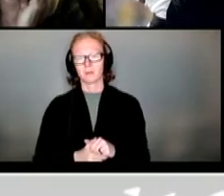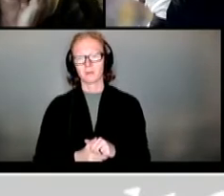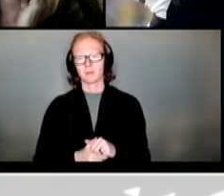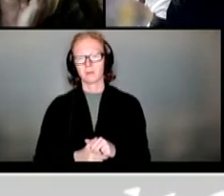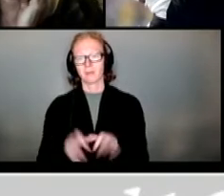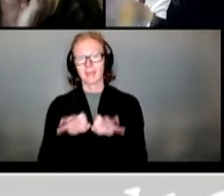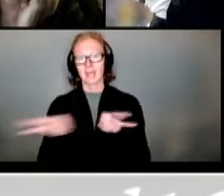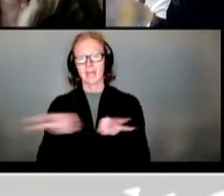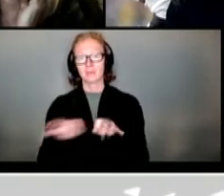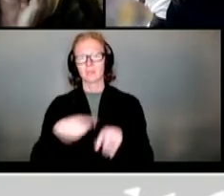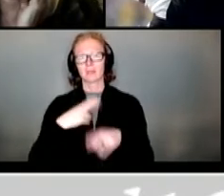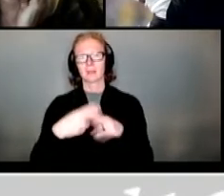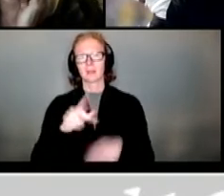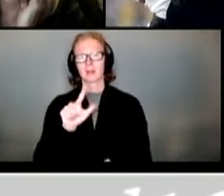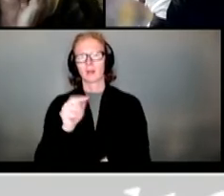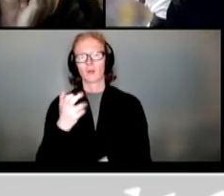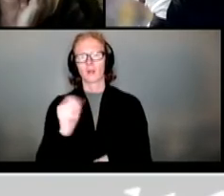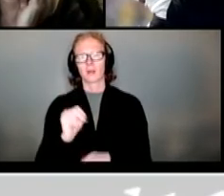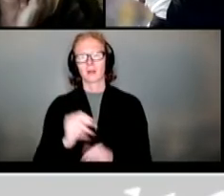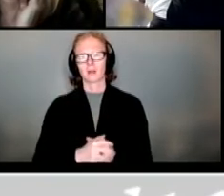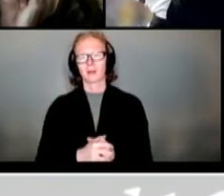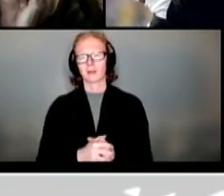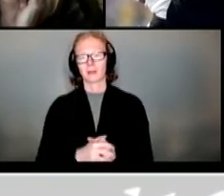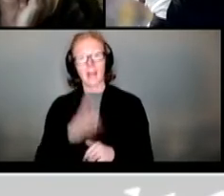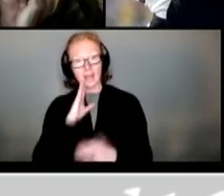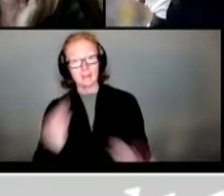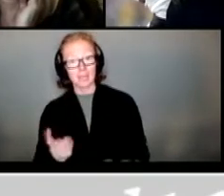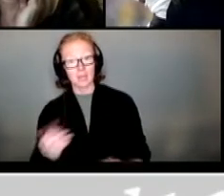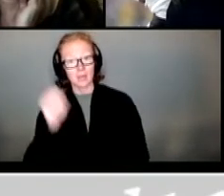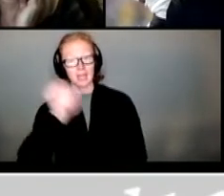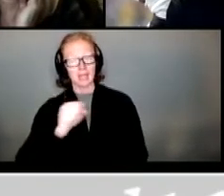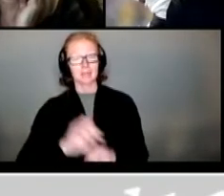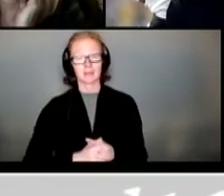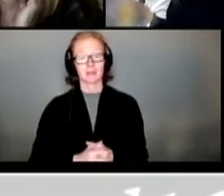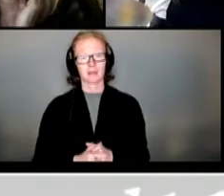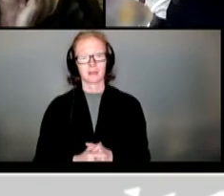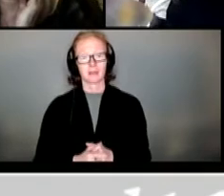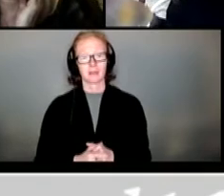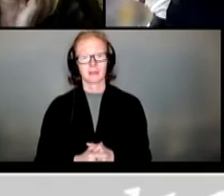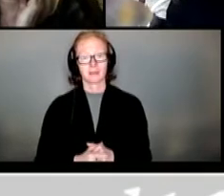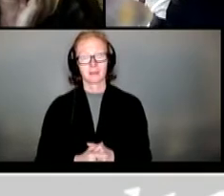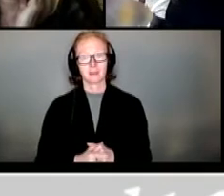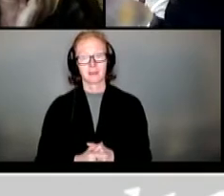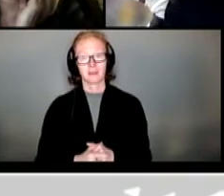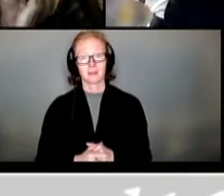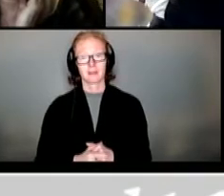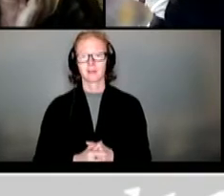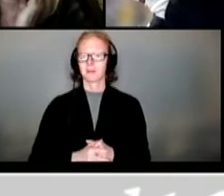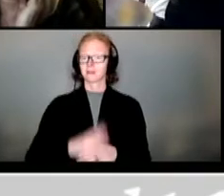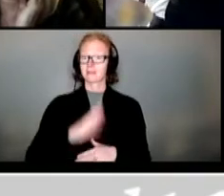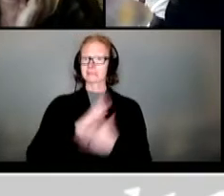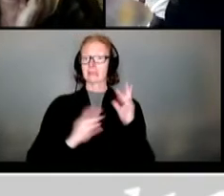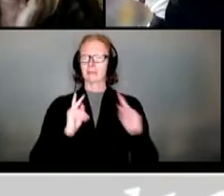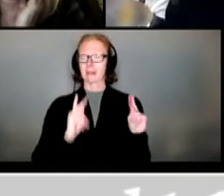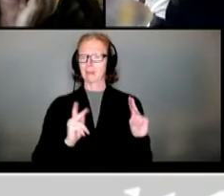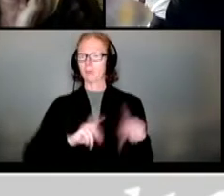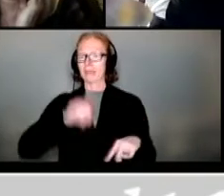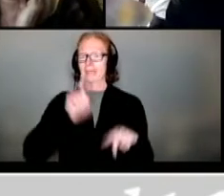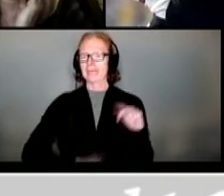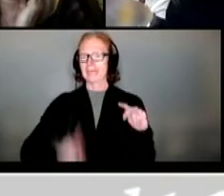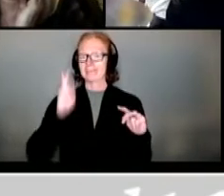captioner's name is Lauren. Hey, yes, I'm here. So it looks like some folks are unable